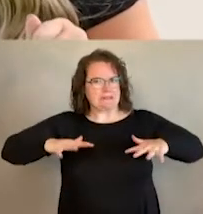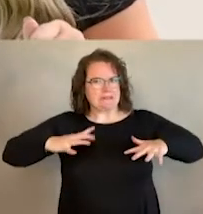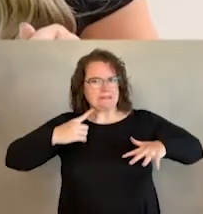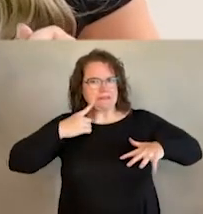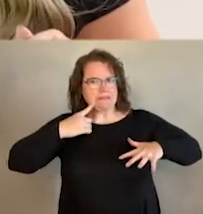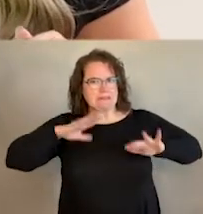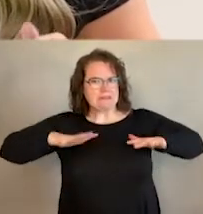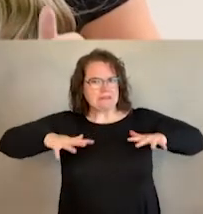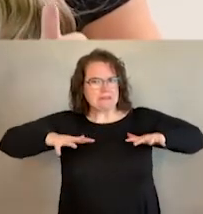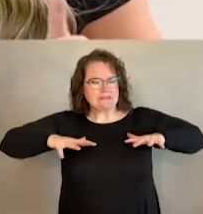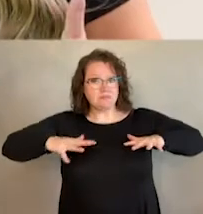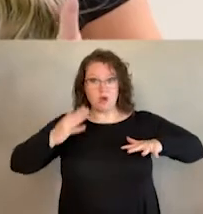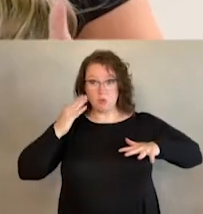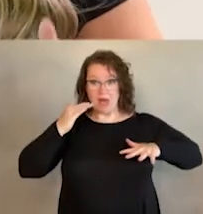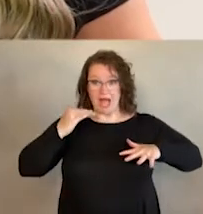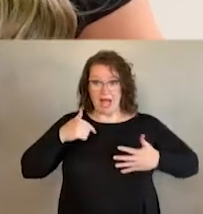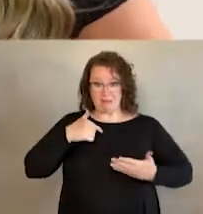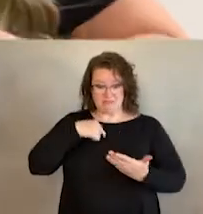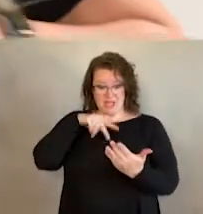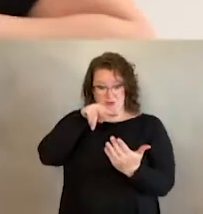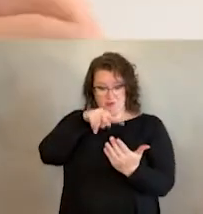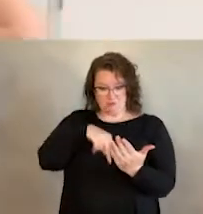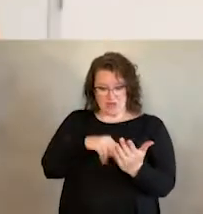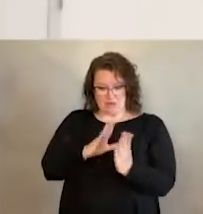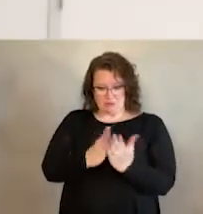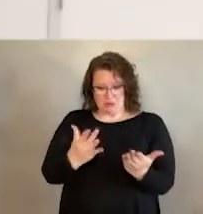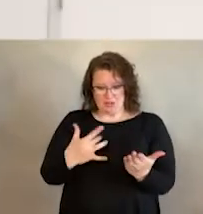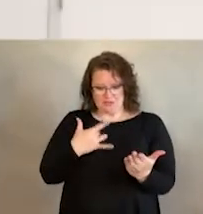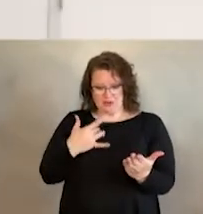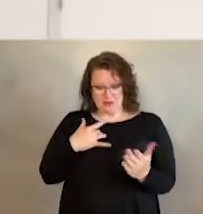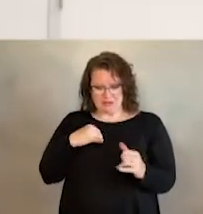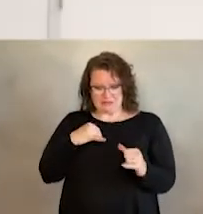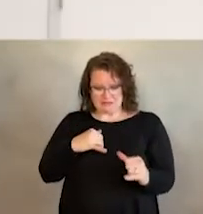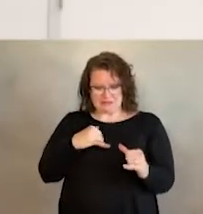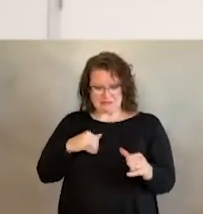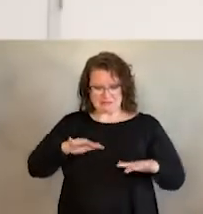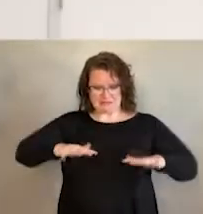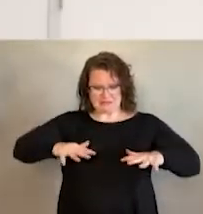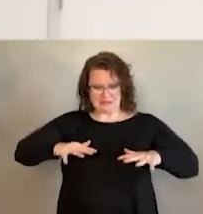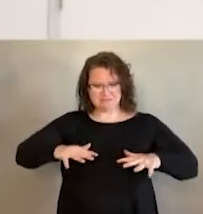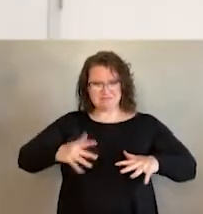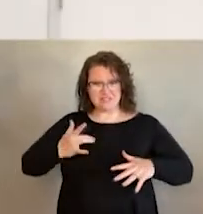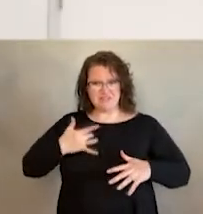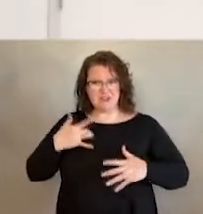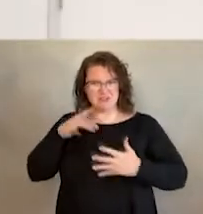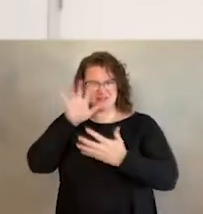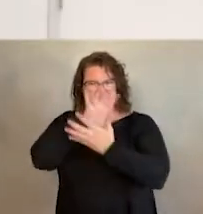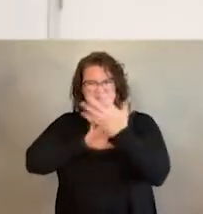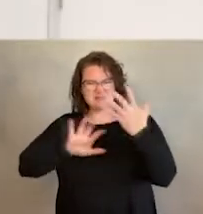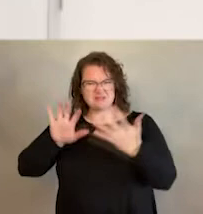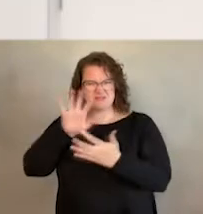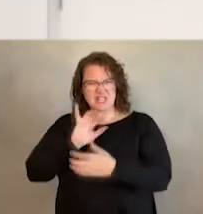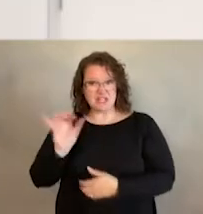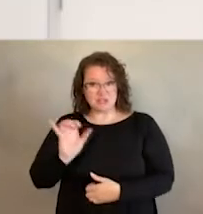nervous because I felt nervous for Camilla throughout the book and a little bit confused.